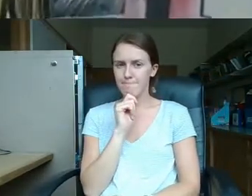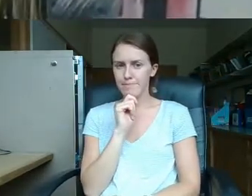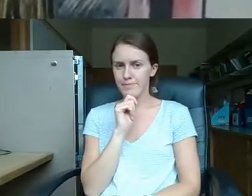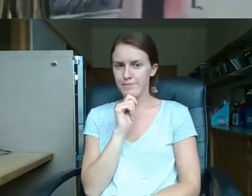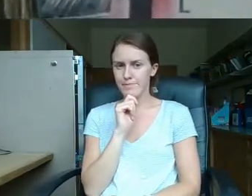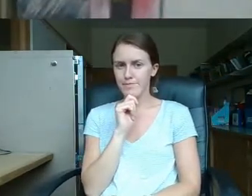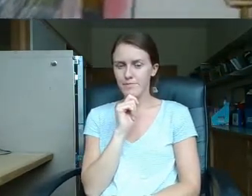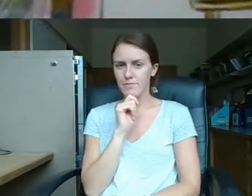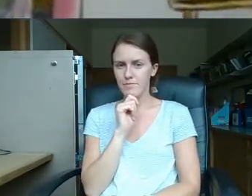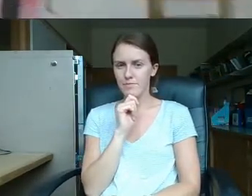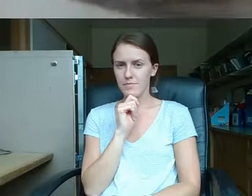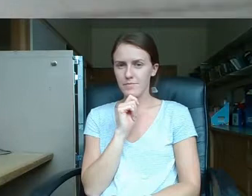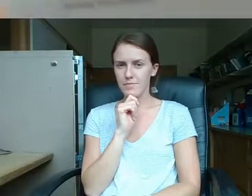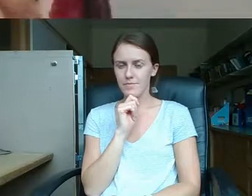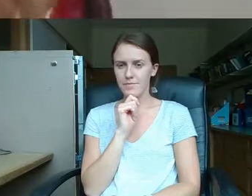things here."